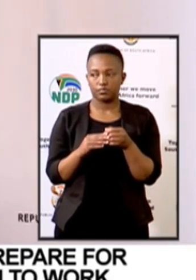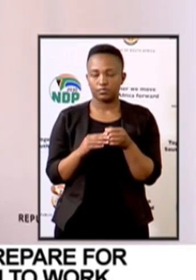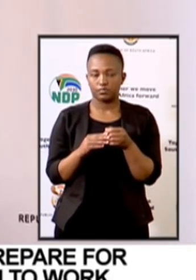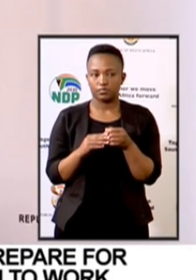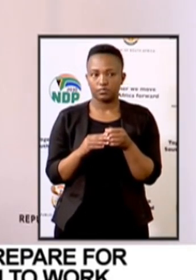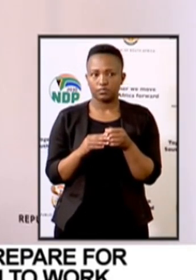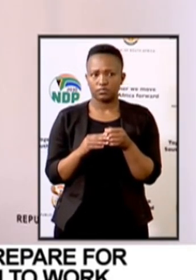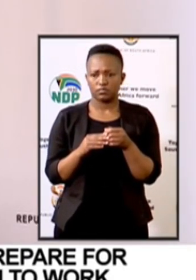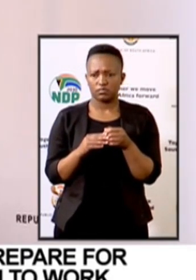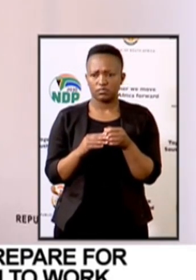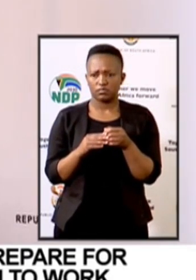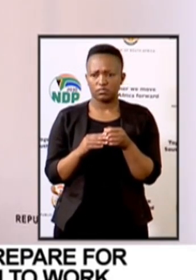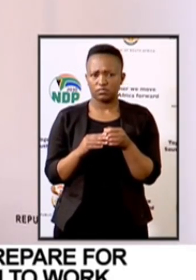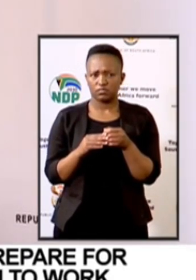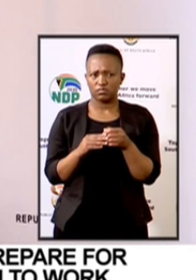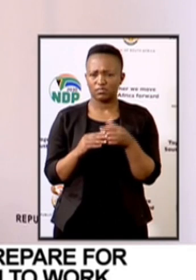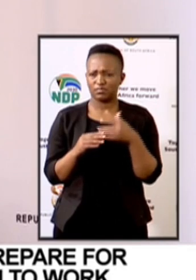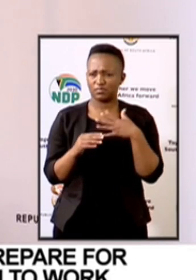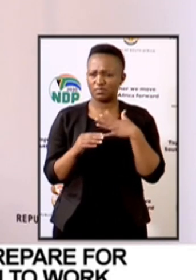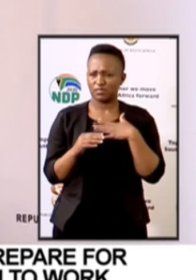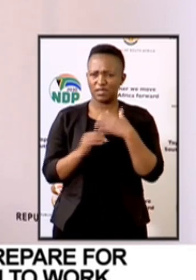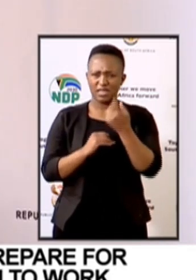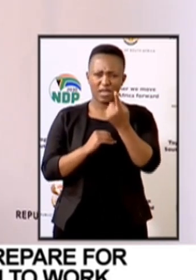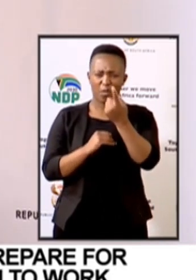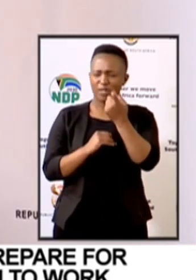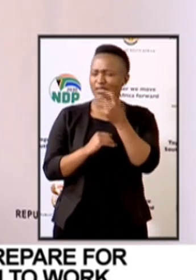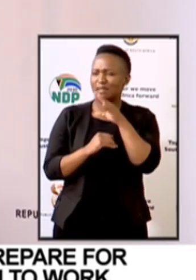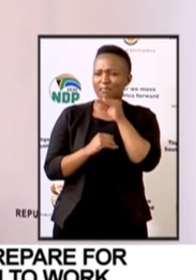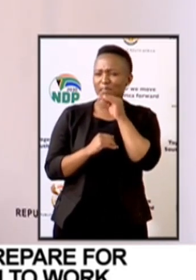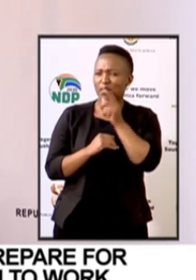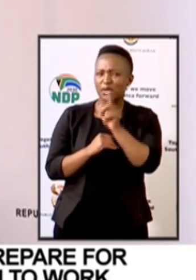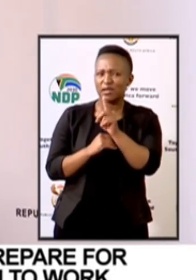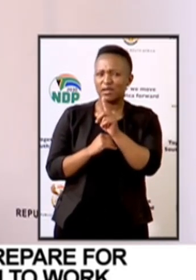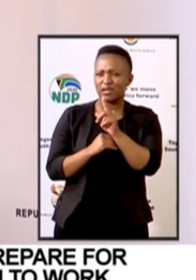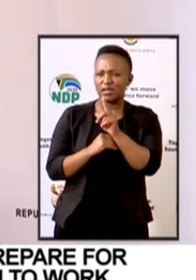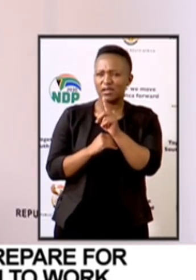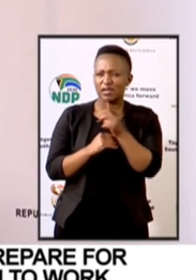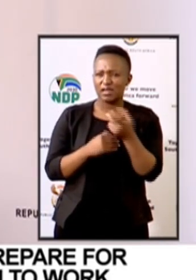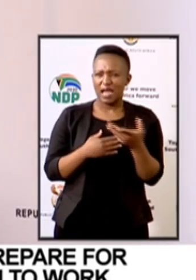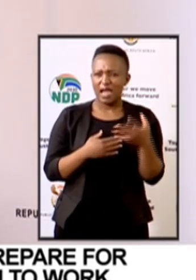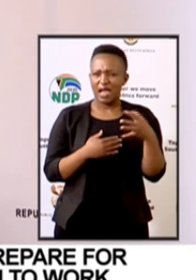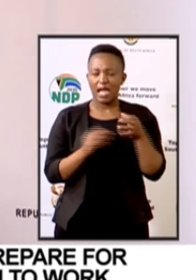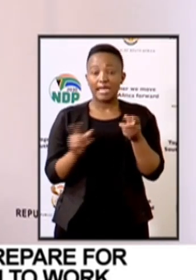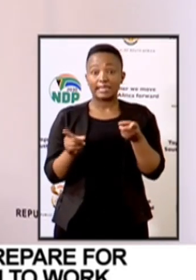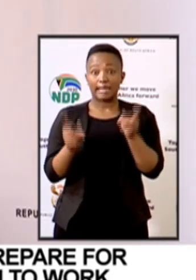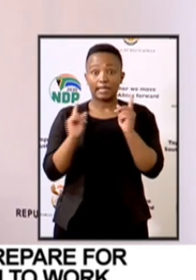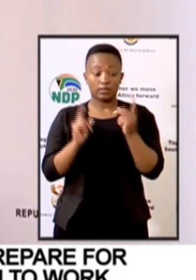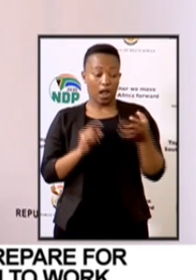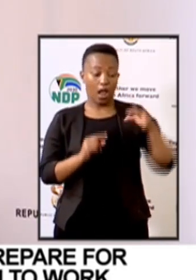you may be clear on what the question was referring to. What allowance was this? Danger allowance?